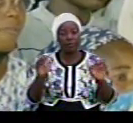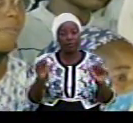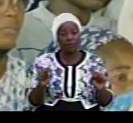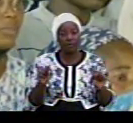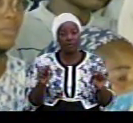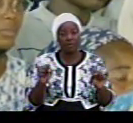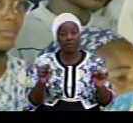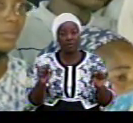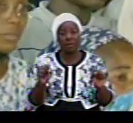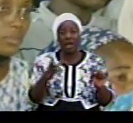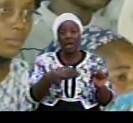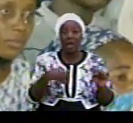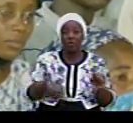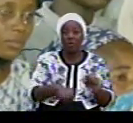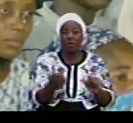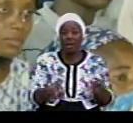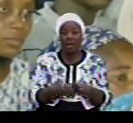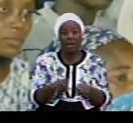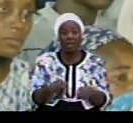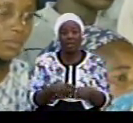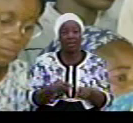and others like him,